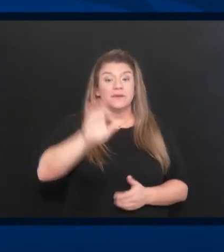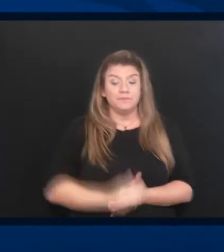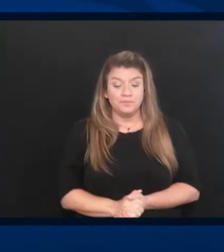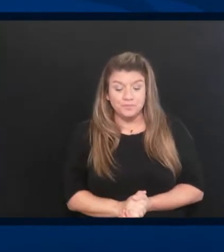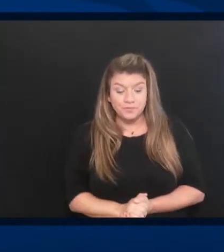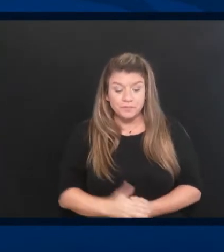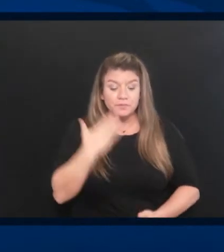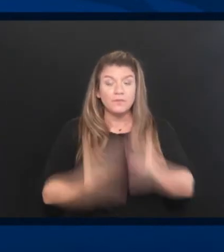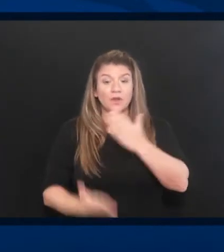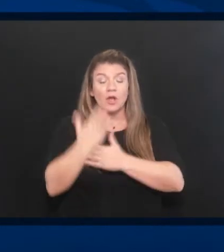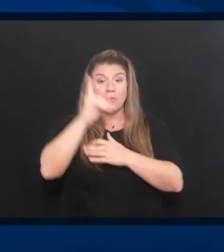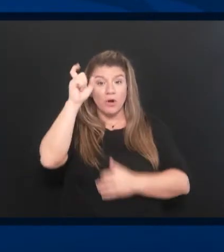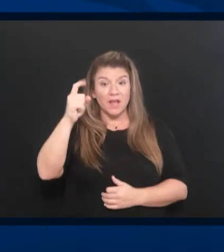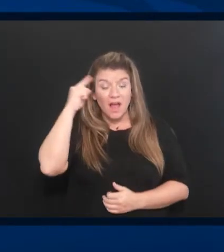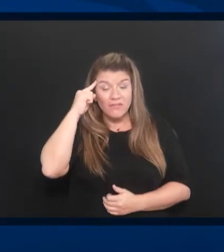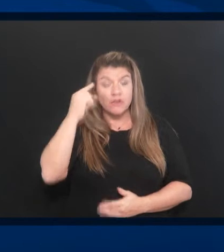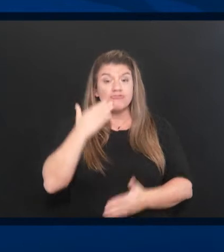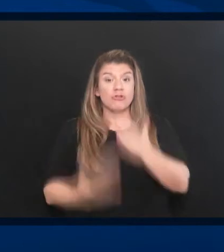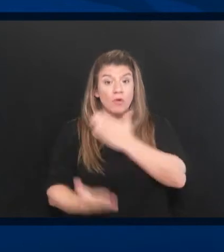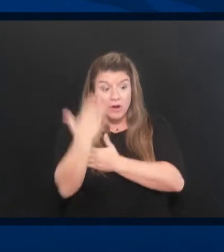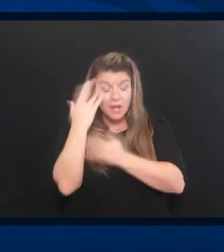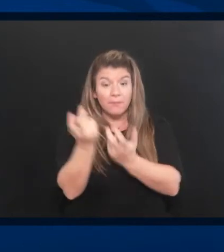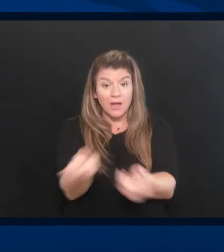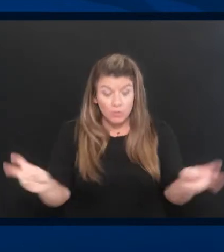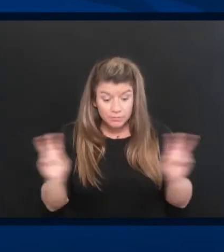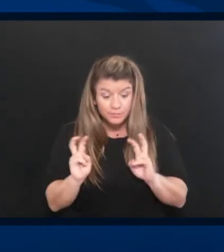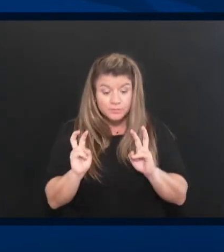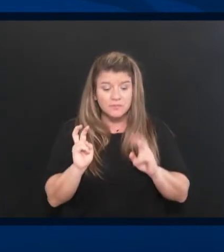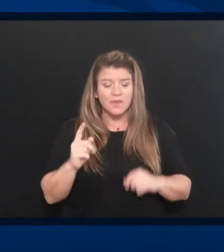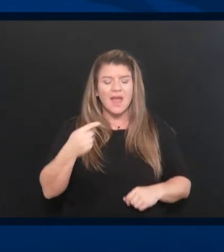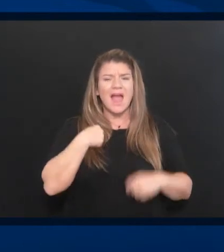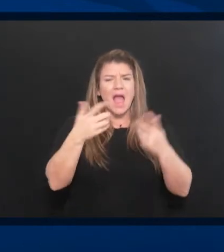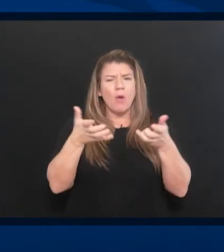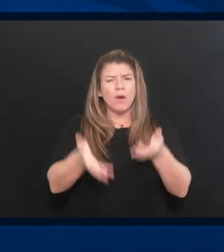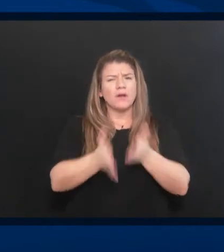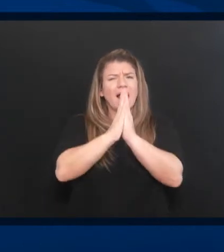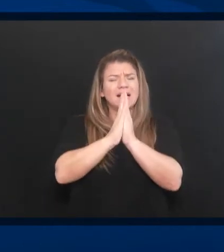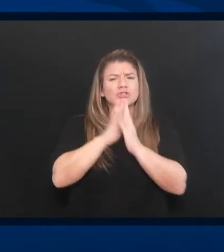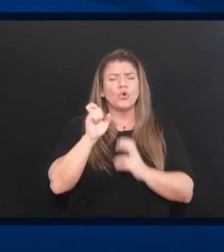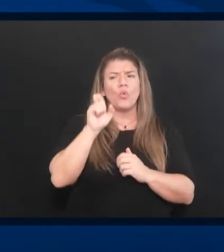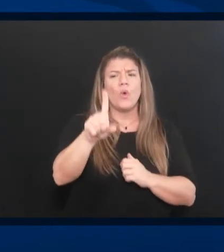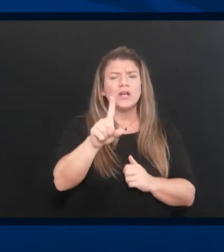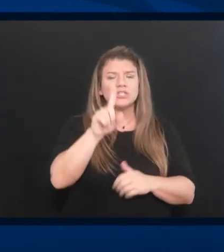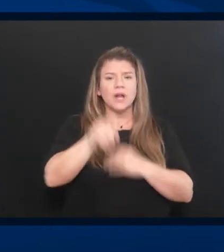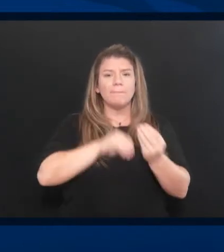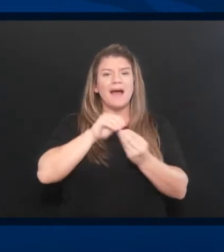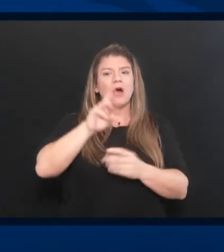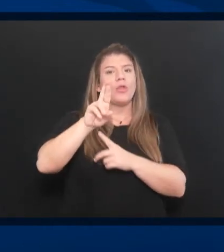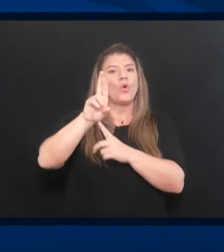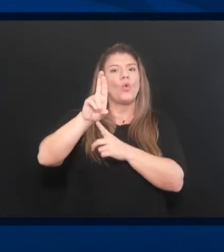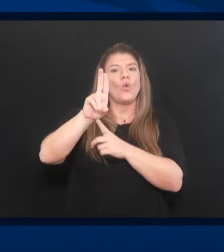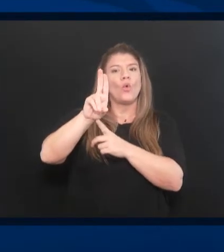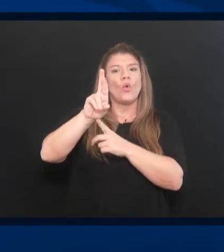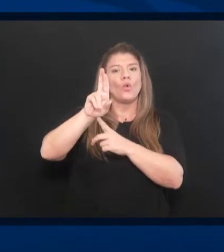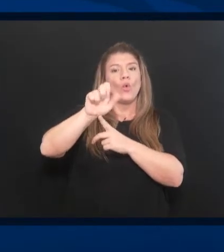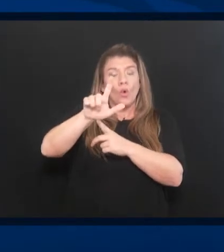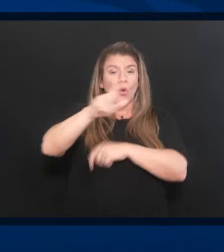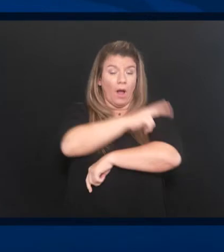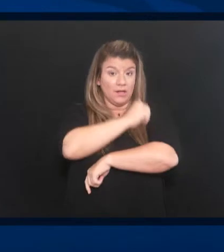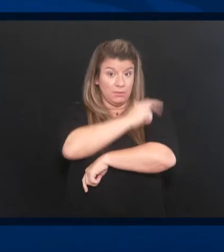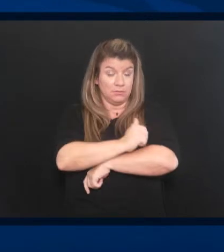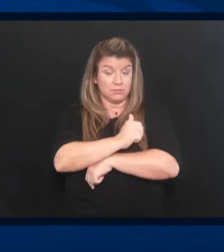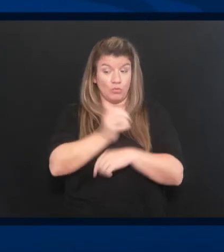Good morning, Governor. Good morning, panel. I wanted to ask a question about rural hospitals. At this point